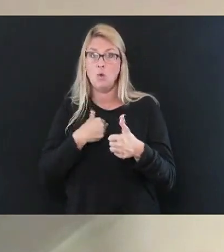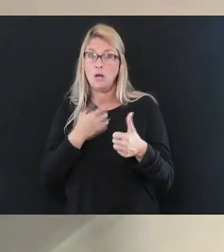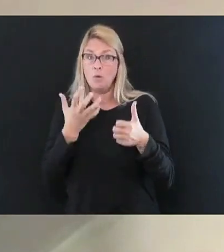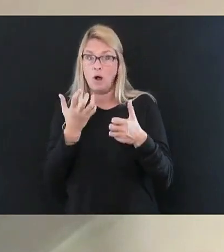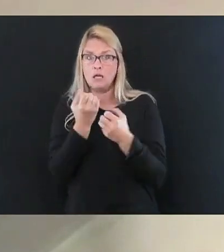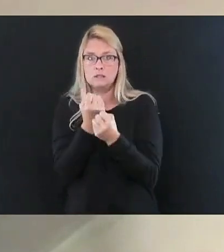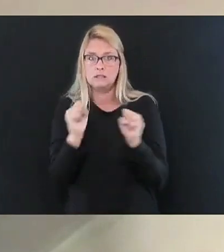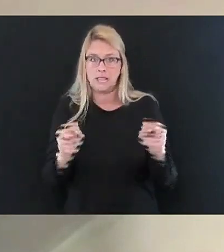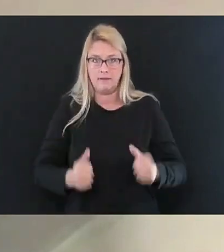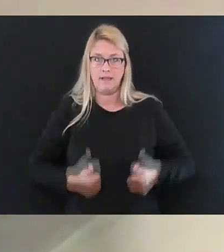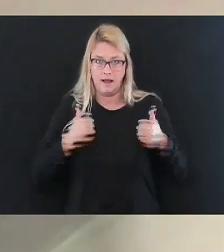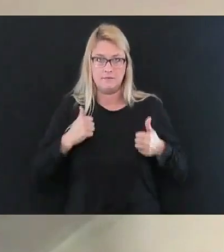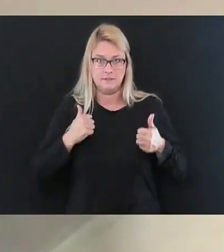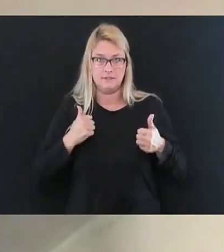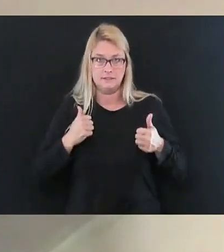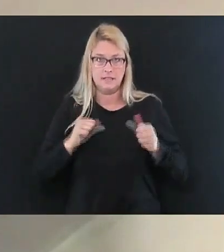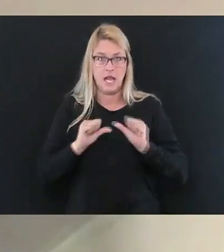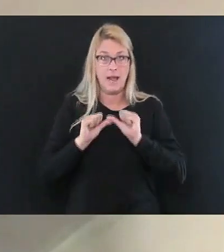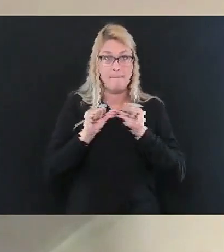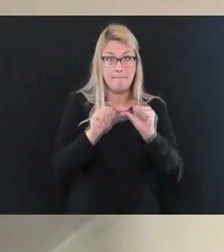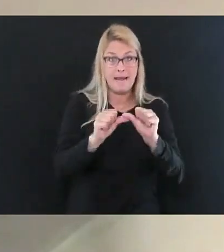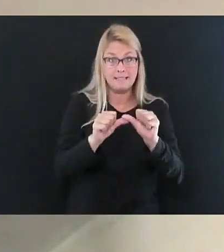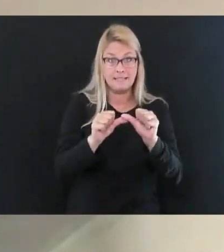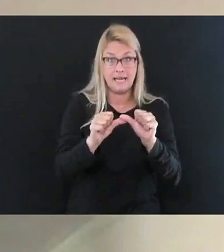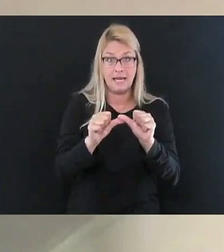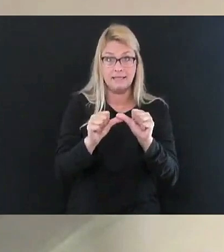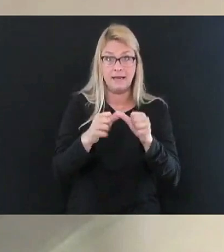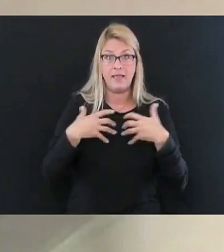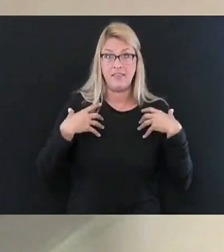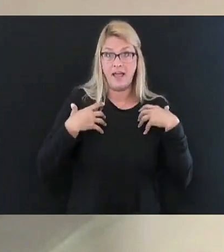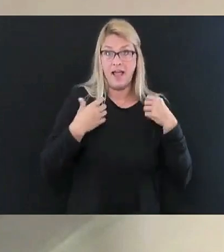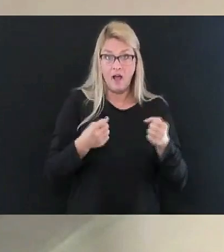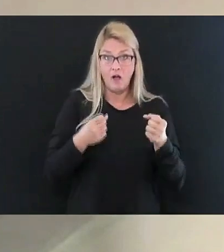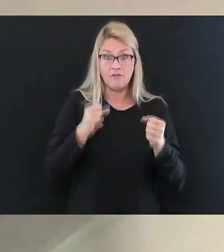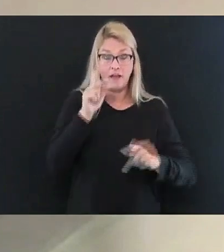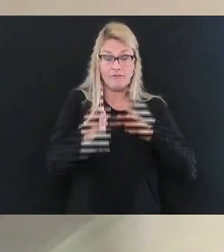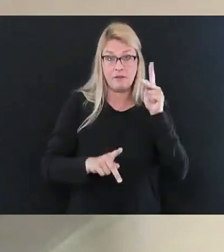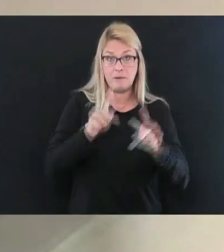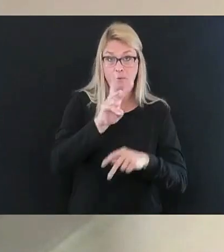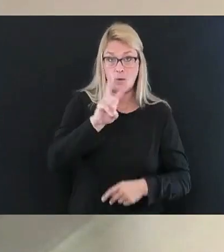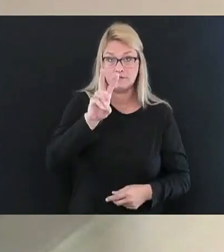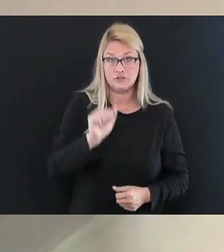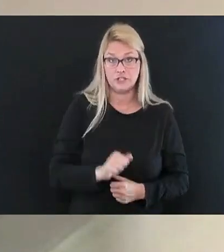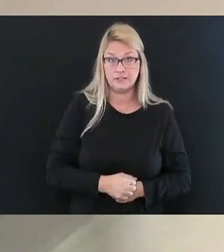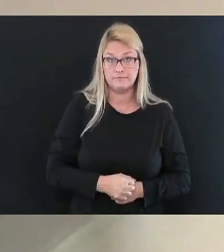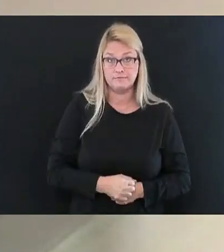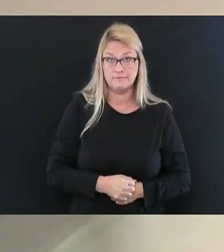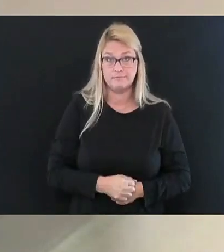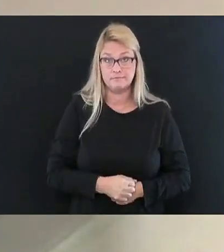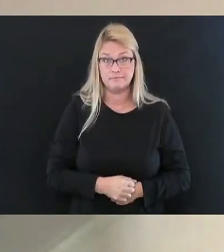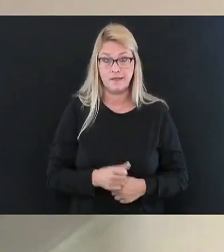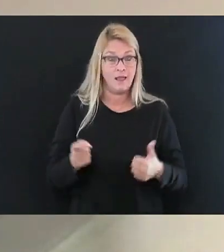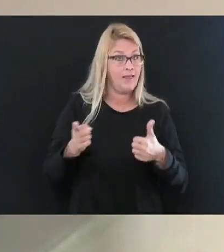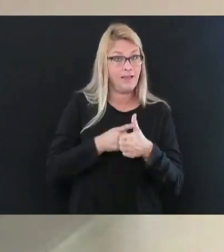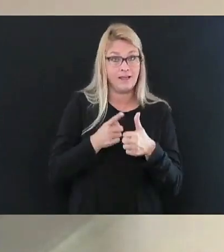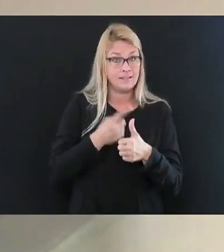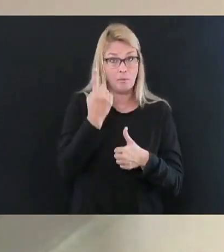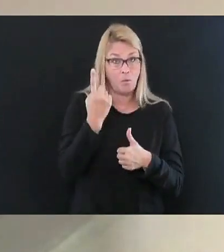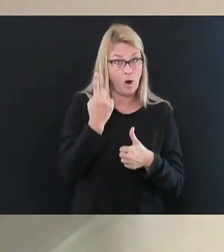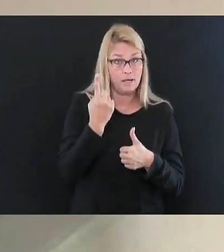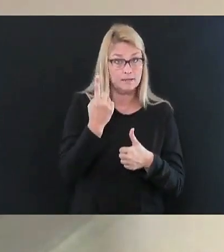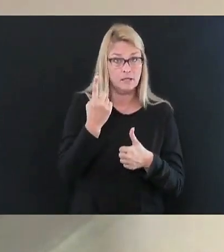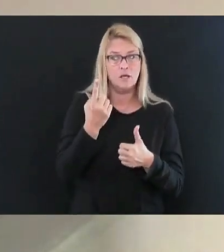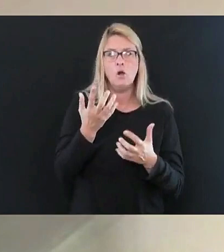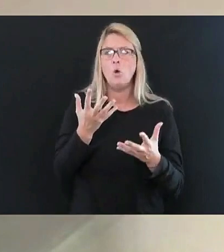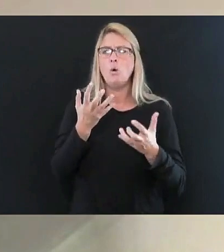lives and maintain the well-being of all of our citizens. And we want to do that in a way that's